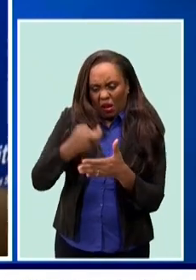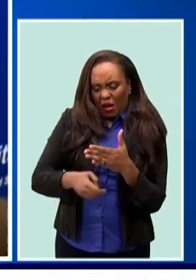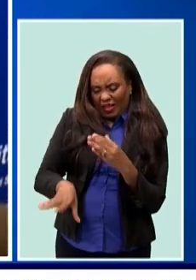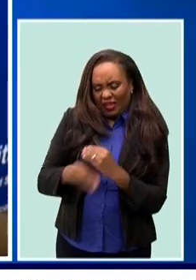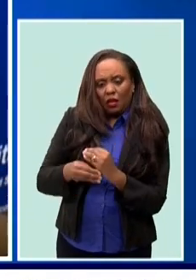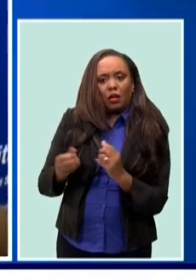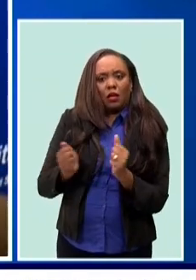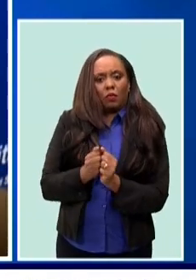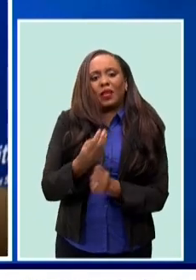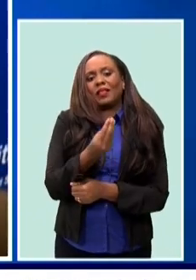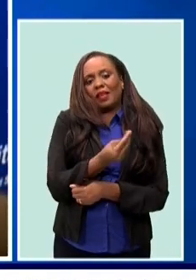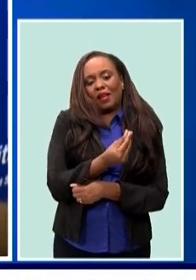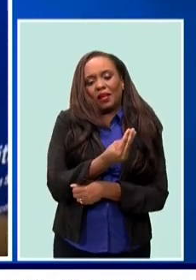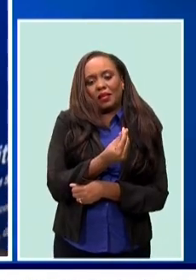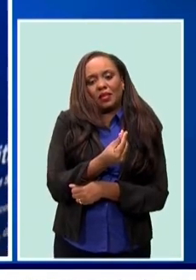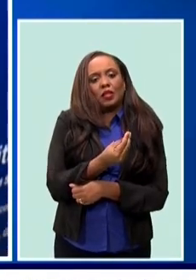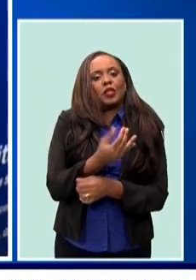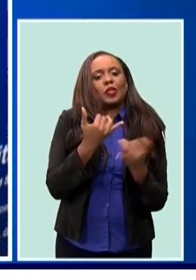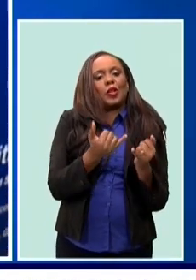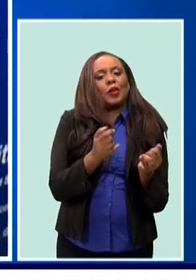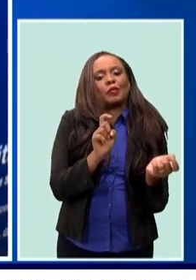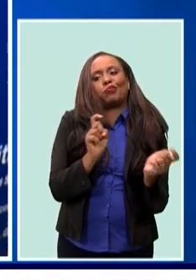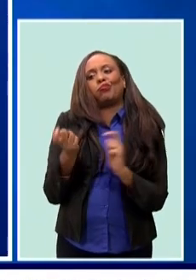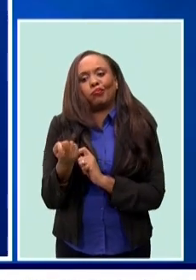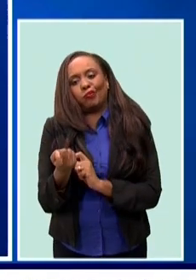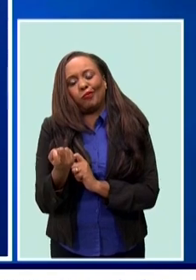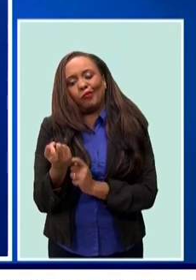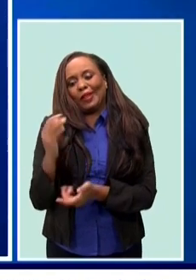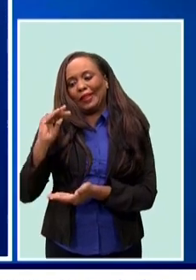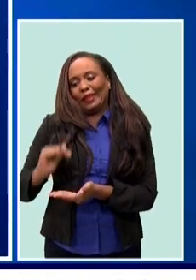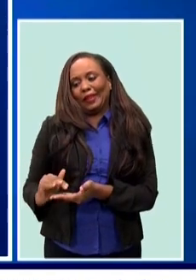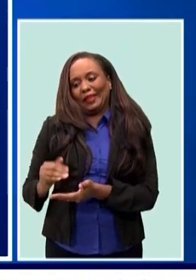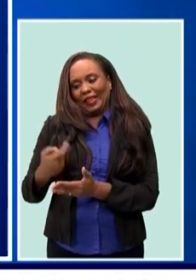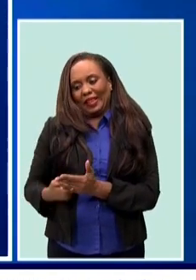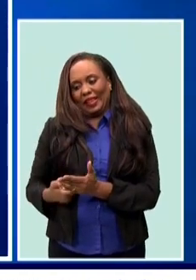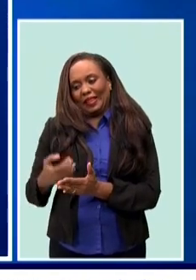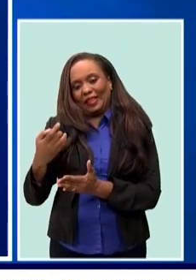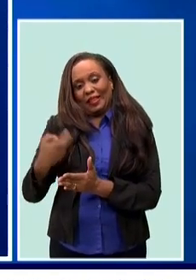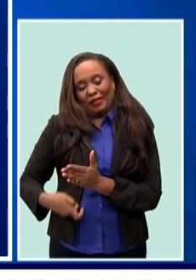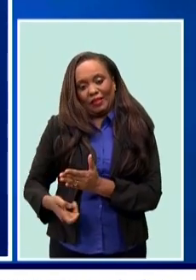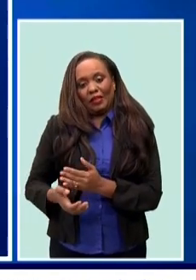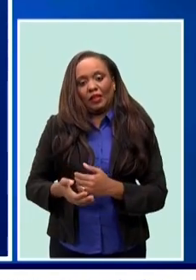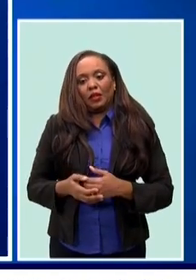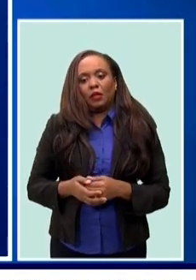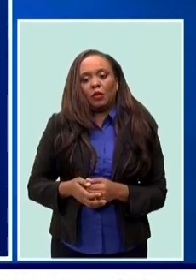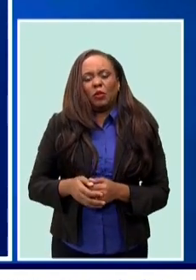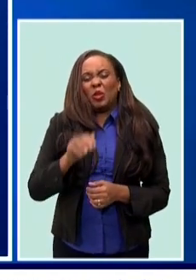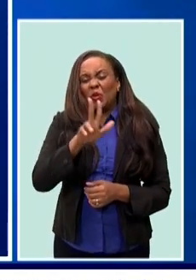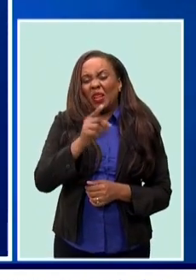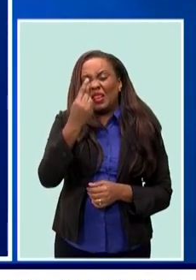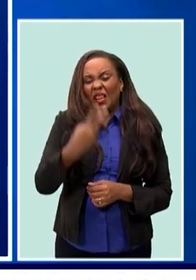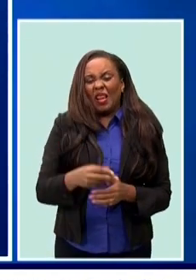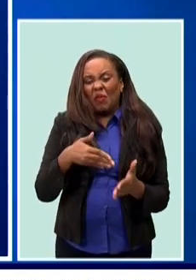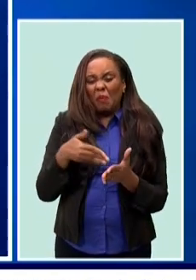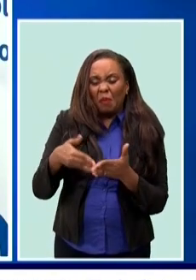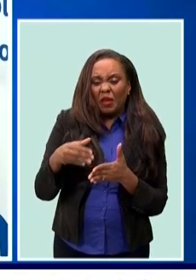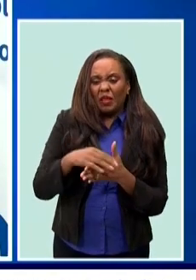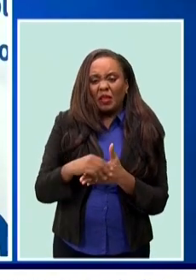associated with handling cash. In the Eastern Caribbean, they spend about $3.5 million a year replacing physical note and